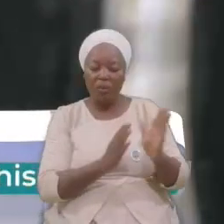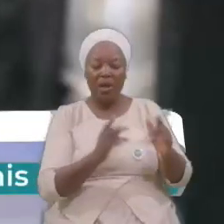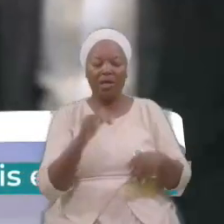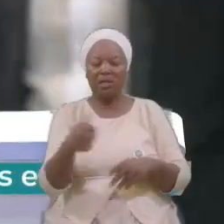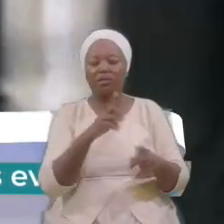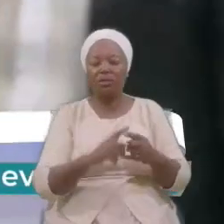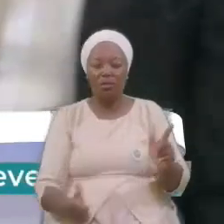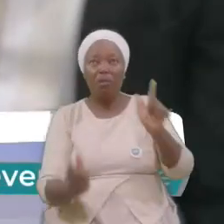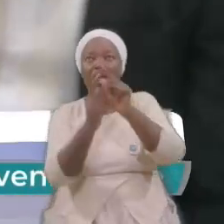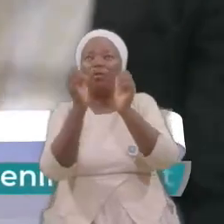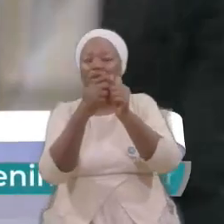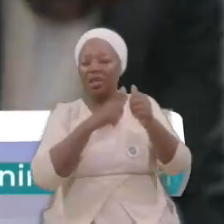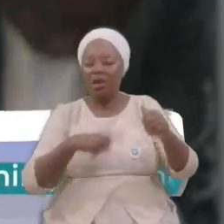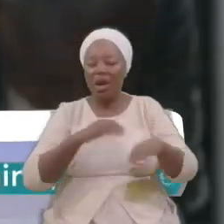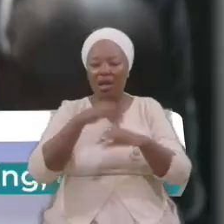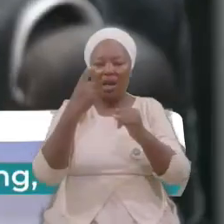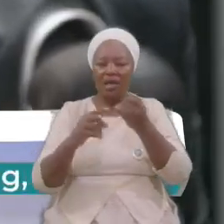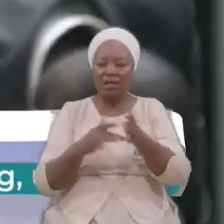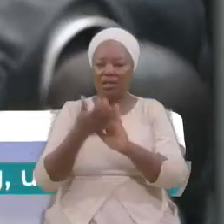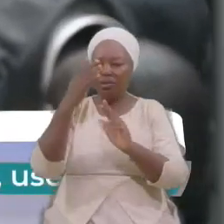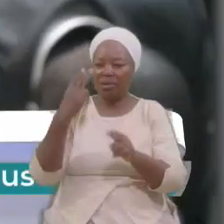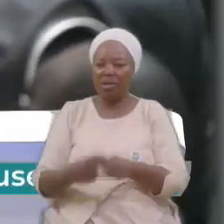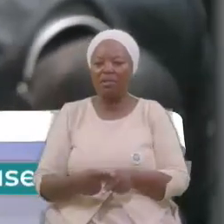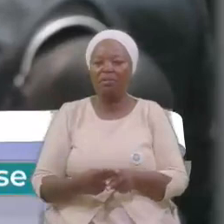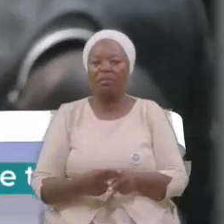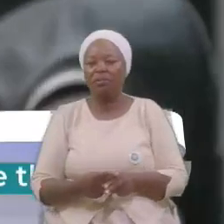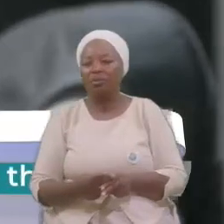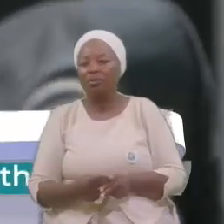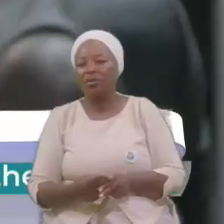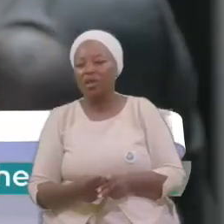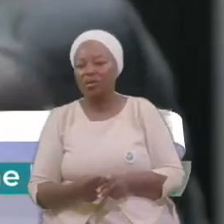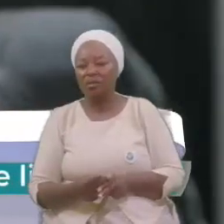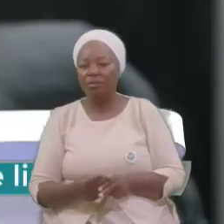And by the grace of God, like our Father the Lord has said, if the Lord comes